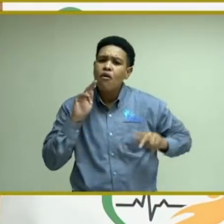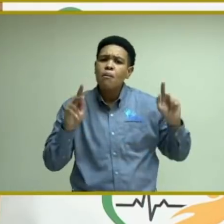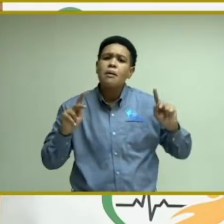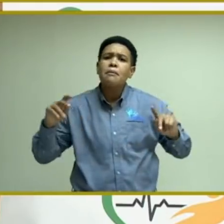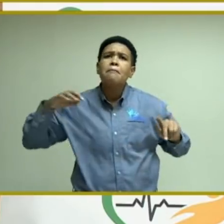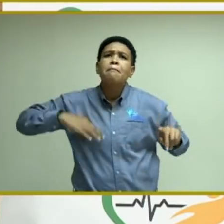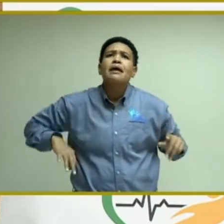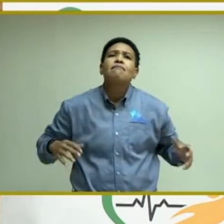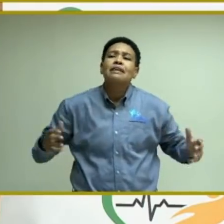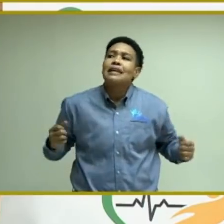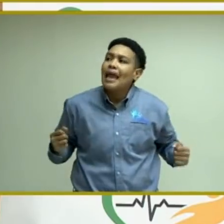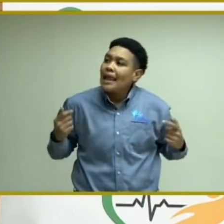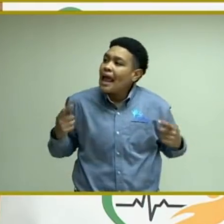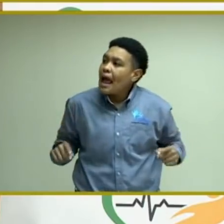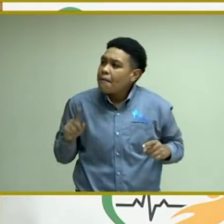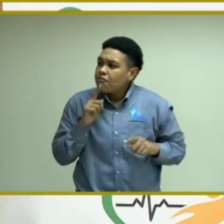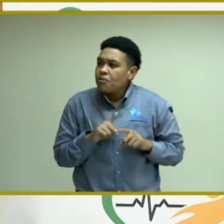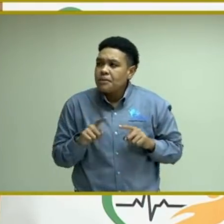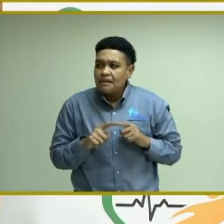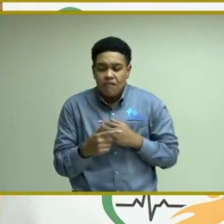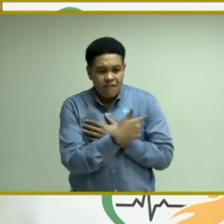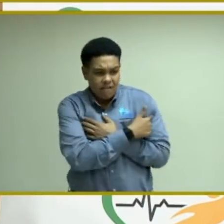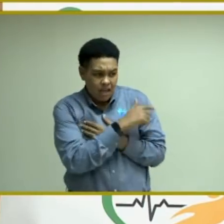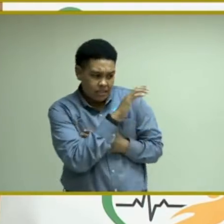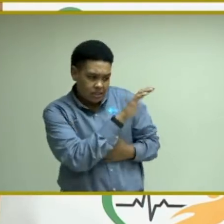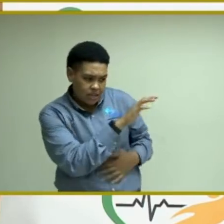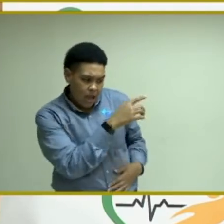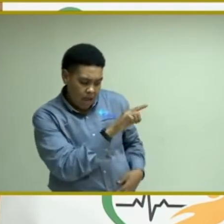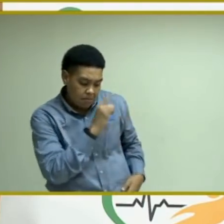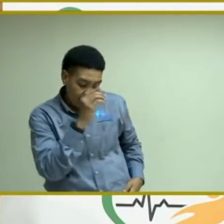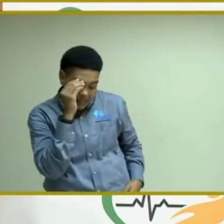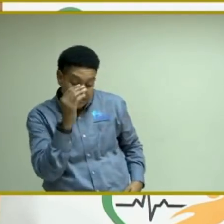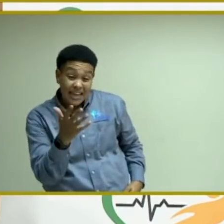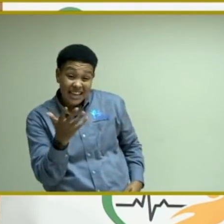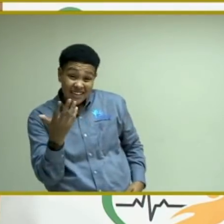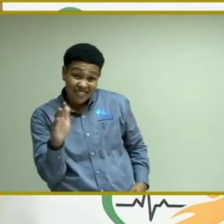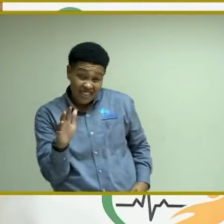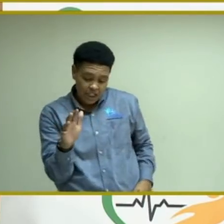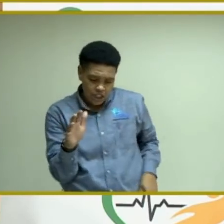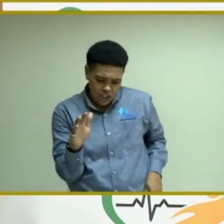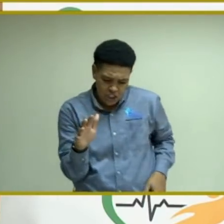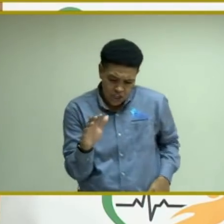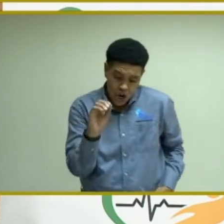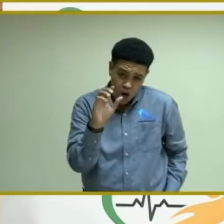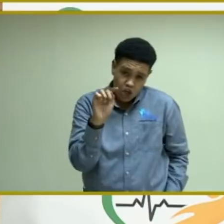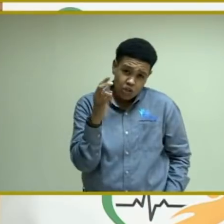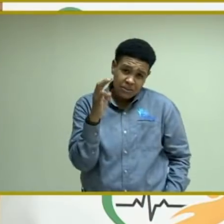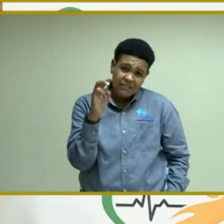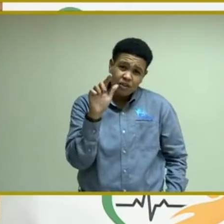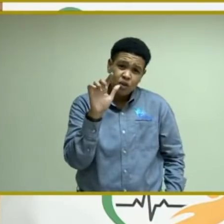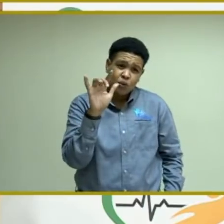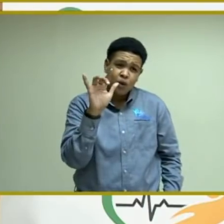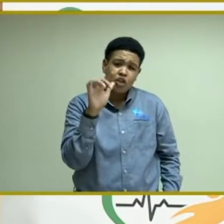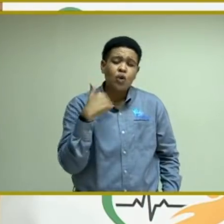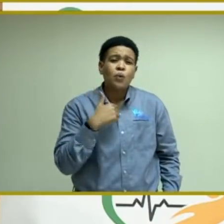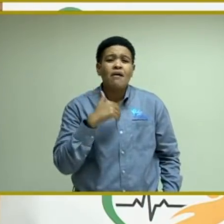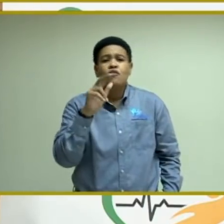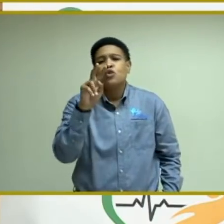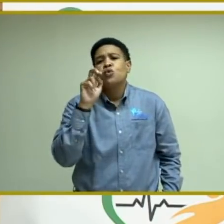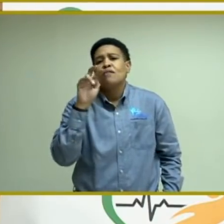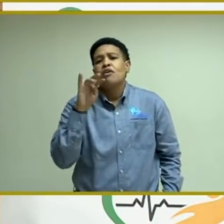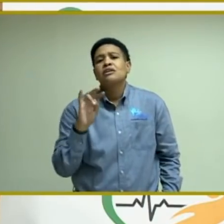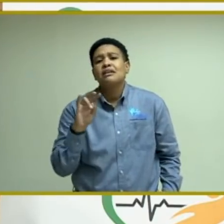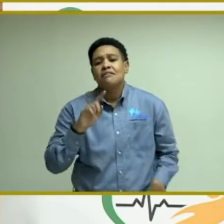benefit from vaccines. And as I said earlier, October 17th to 23rd, we have had